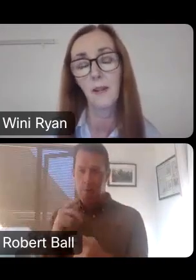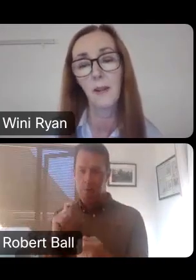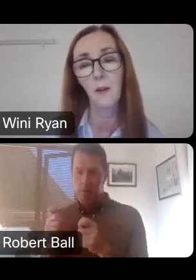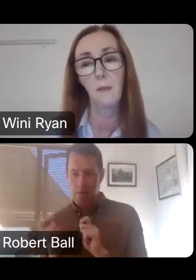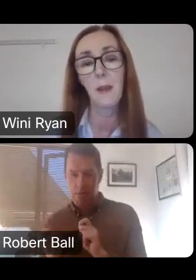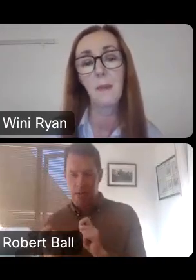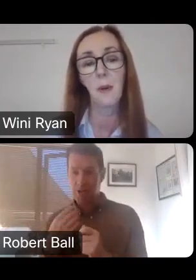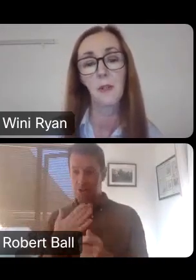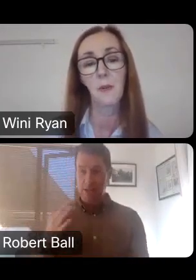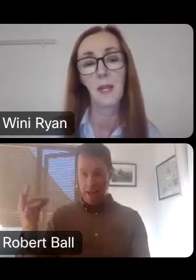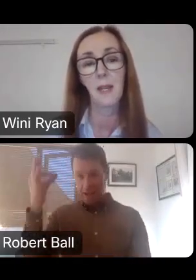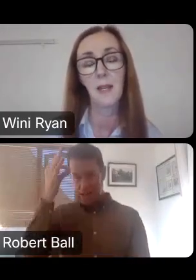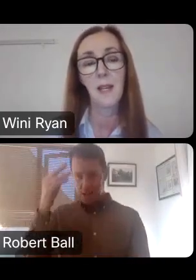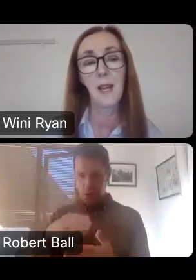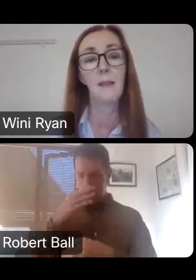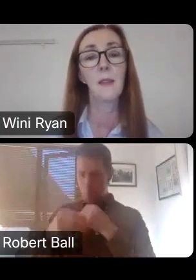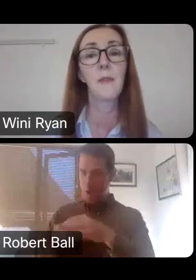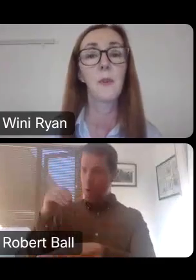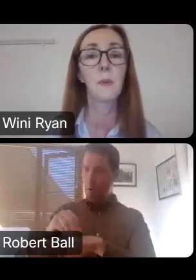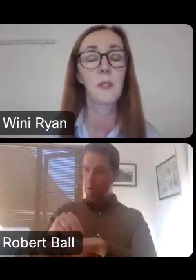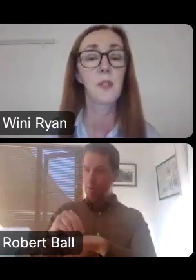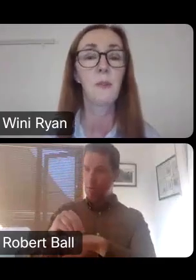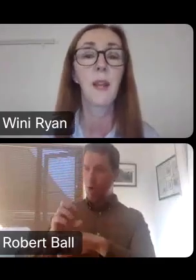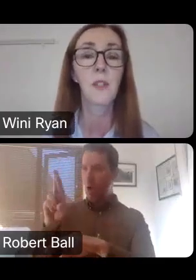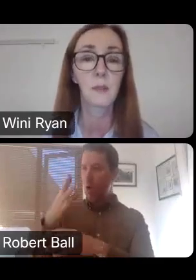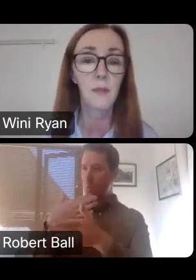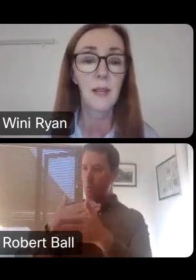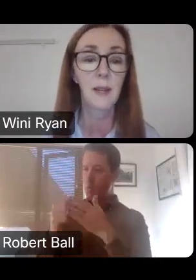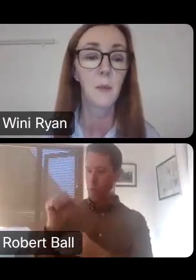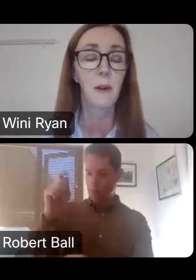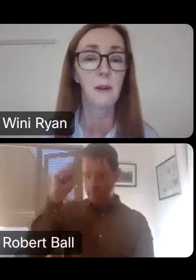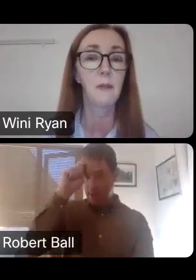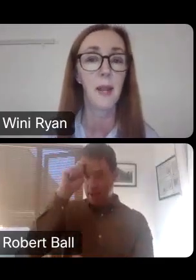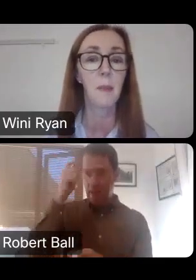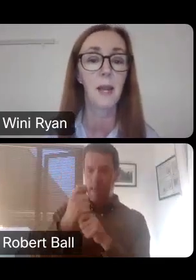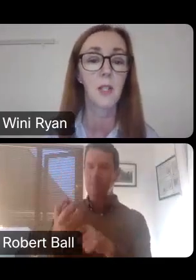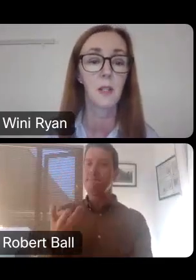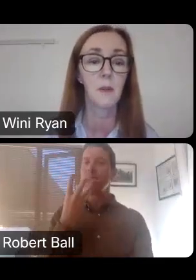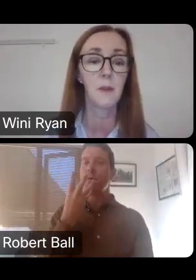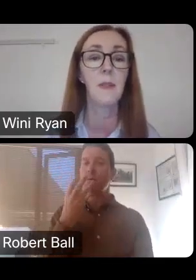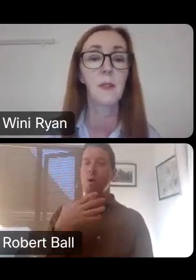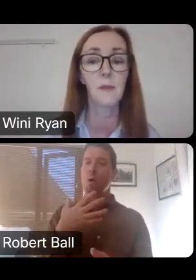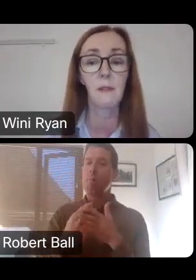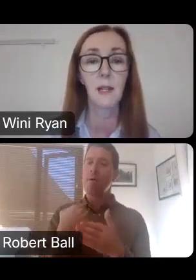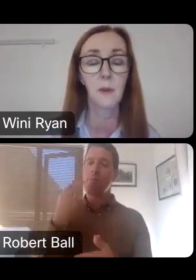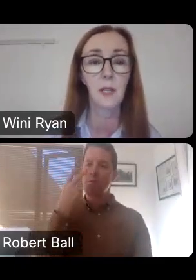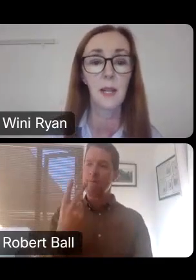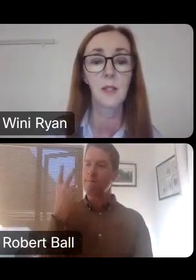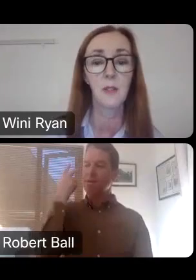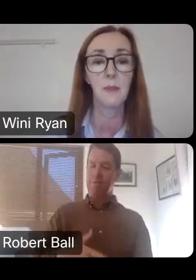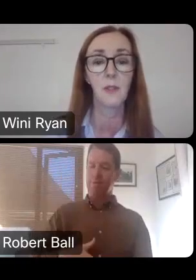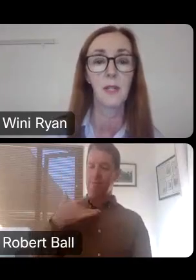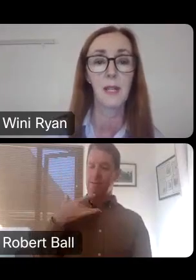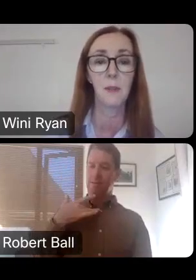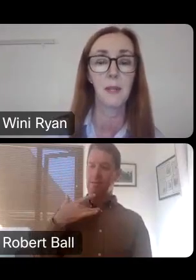going or maybe what you're thinking. And then the 4th one is a reflection of feeling, where I reflect back to you. And this is very closely linked